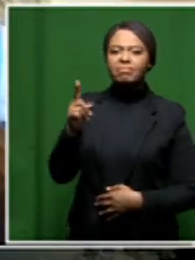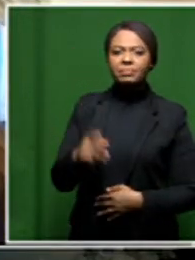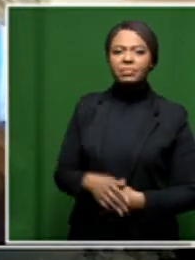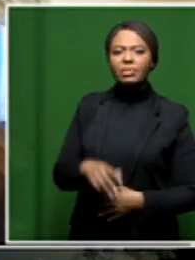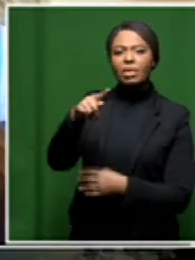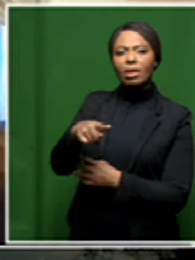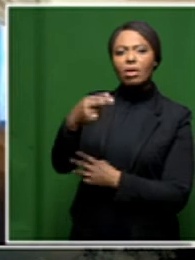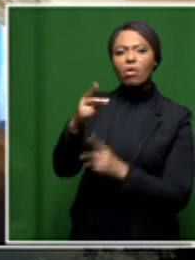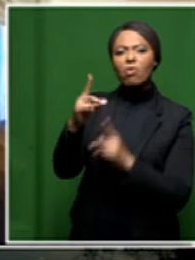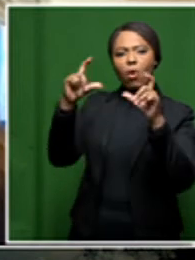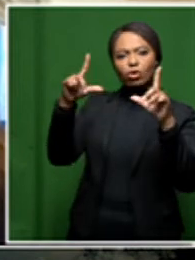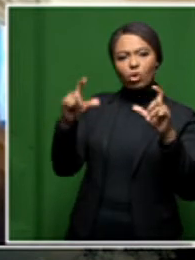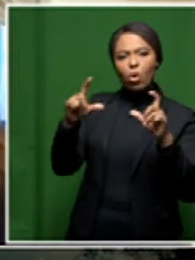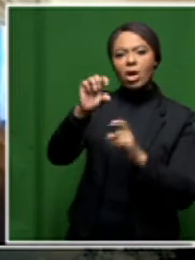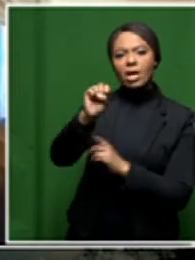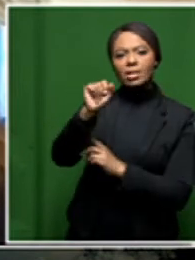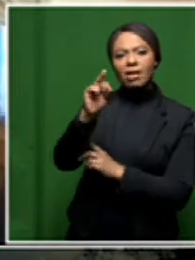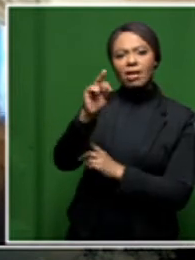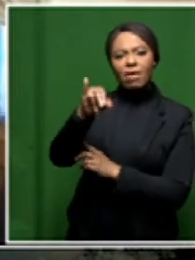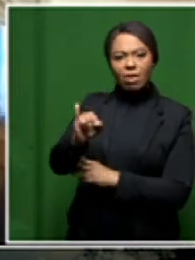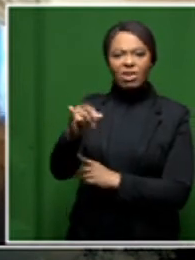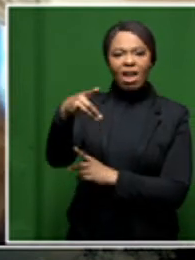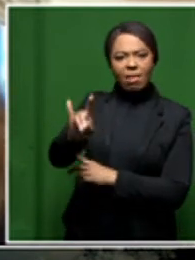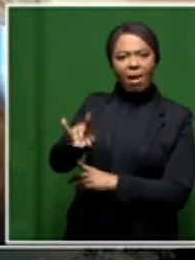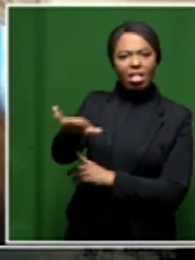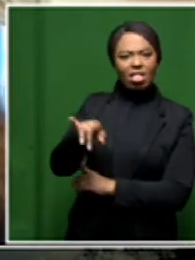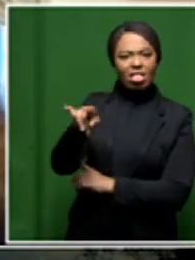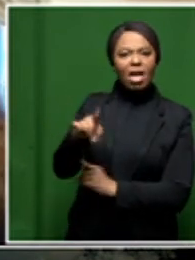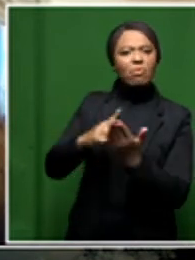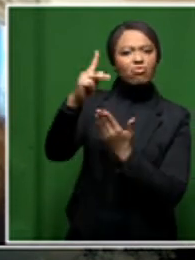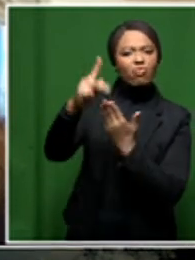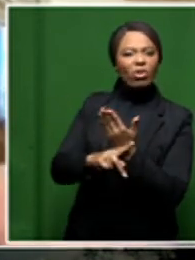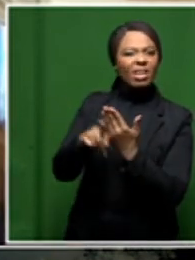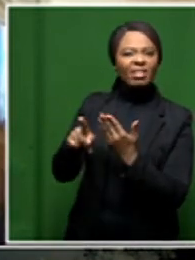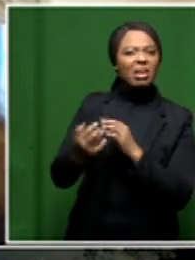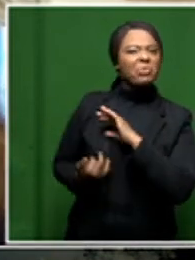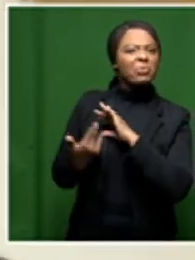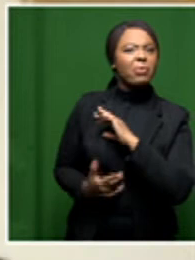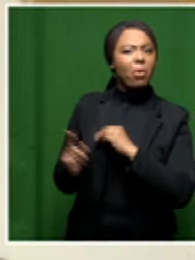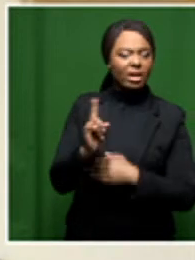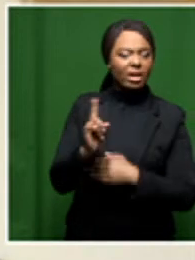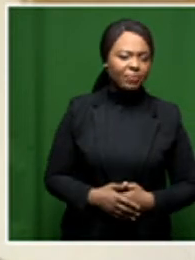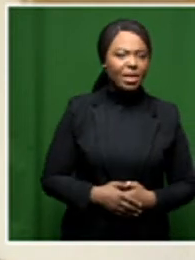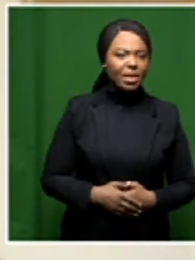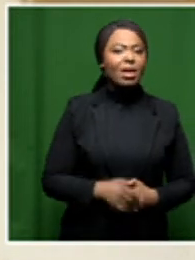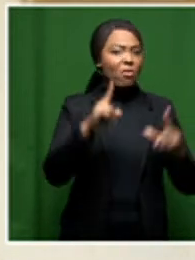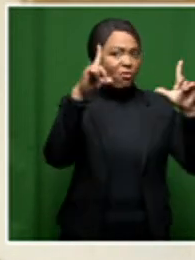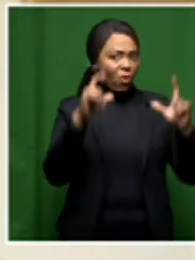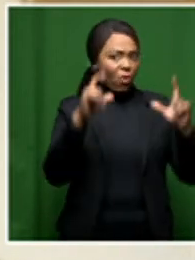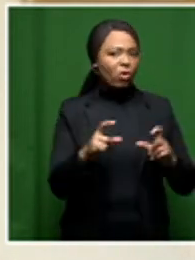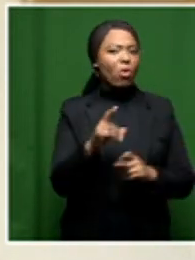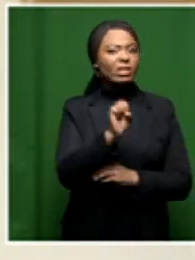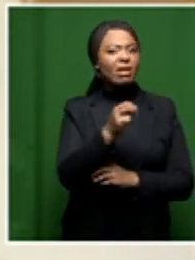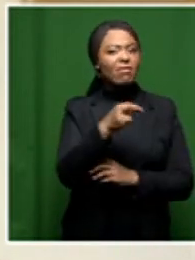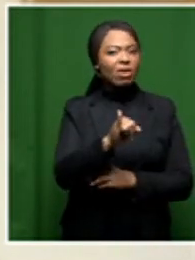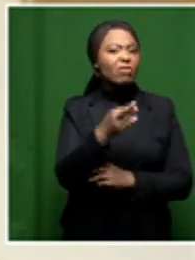What inspired this project? I was on a photographic safari. So we have a company, Rulani